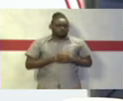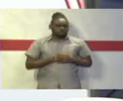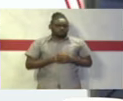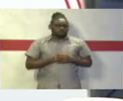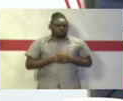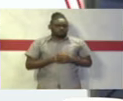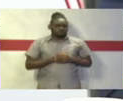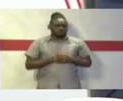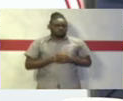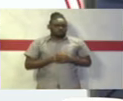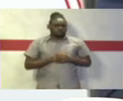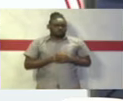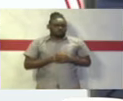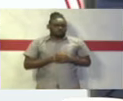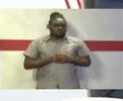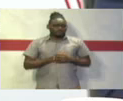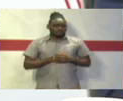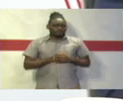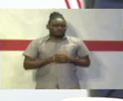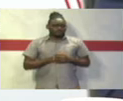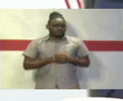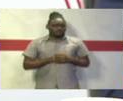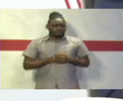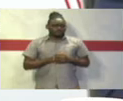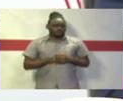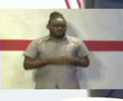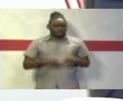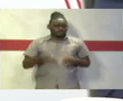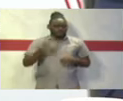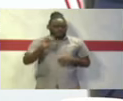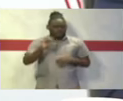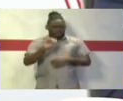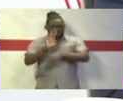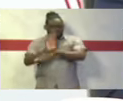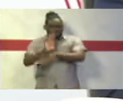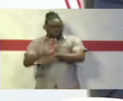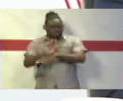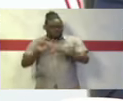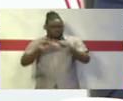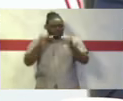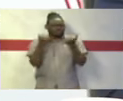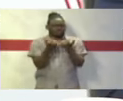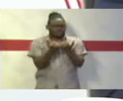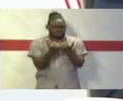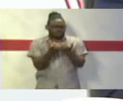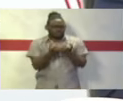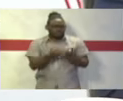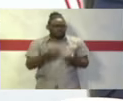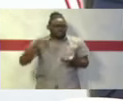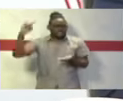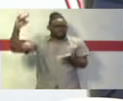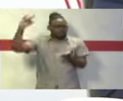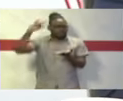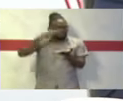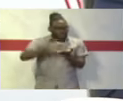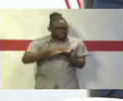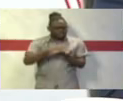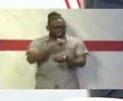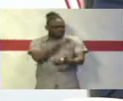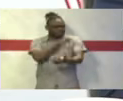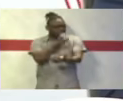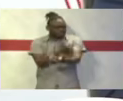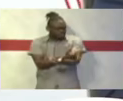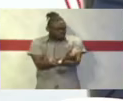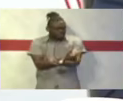Montrose Business Association, Food and Beverage Sector, and the Airport Authority of Trinidad and Tobago. We mentioned them to again